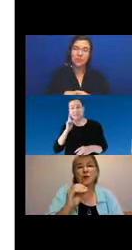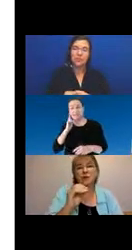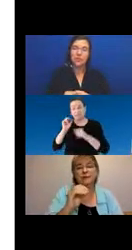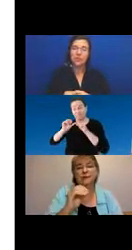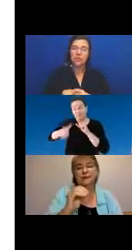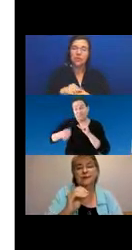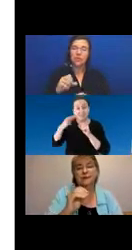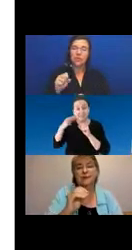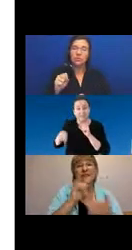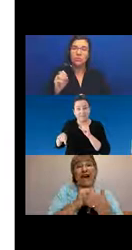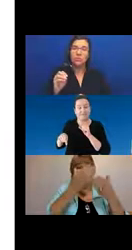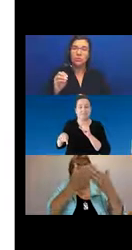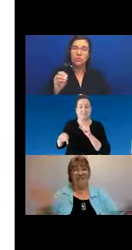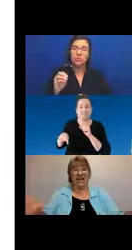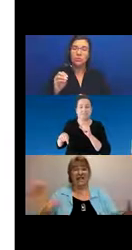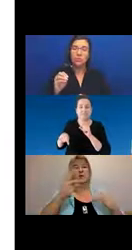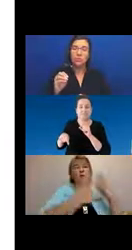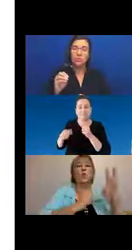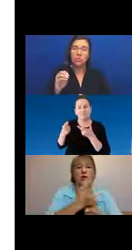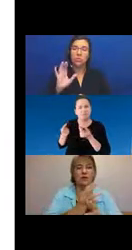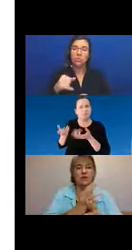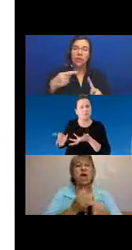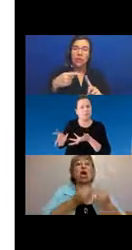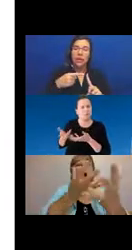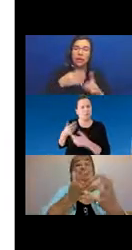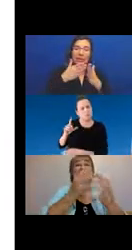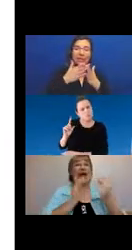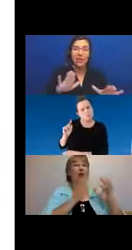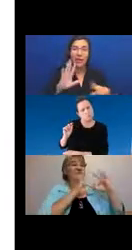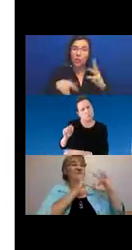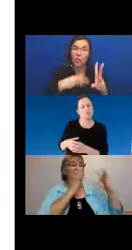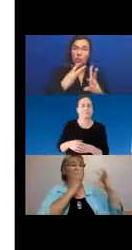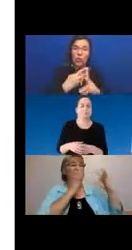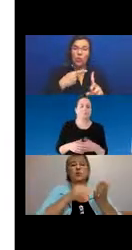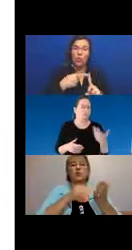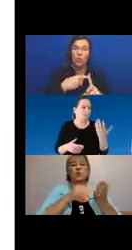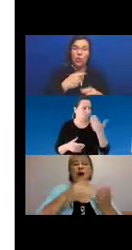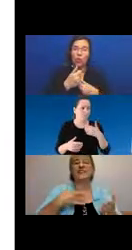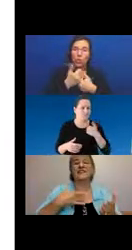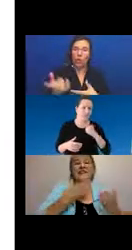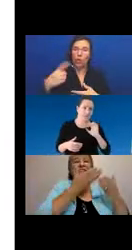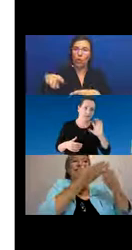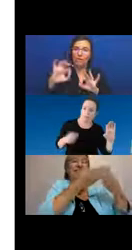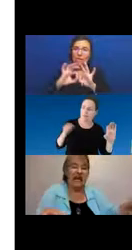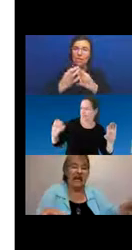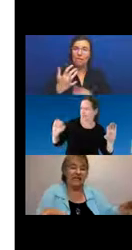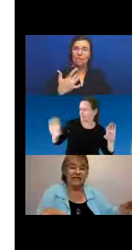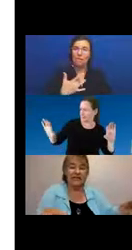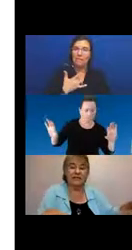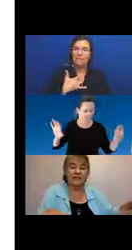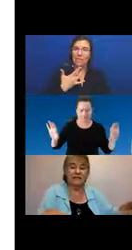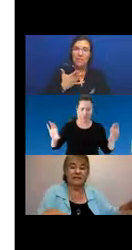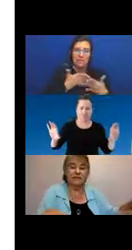So that divided world causes our families to often feel